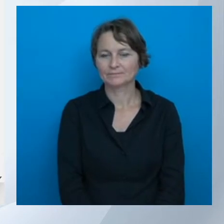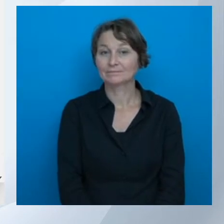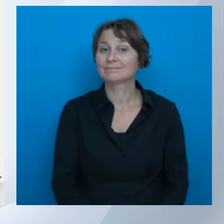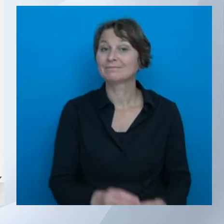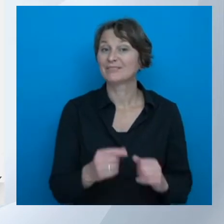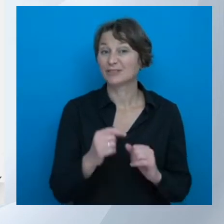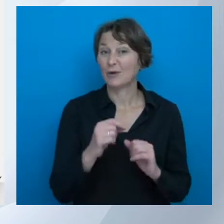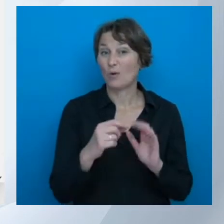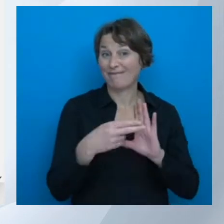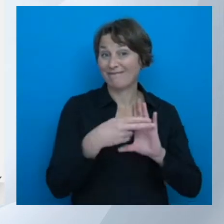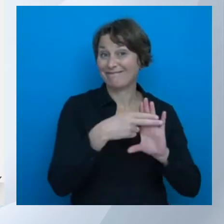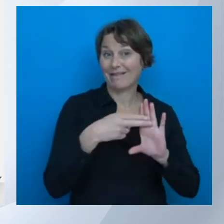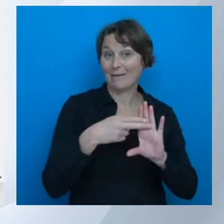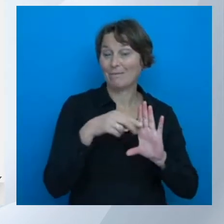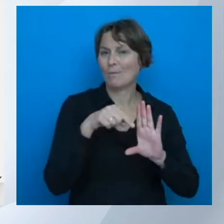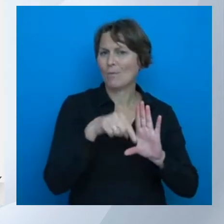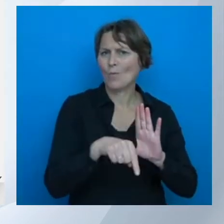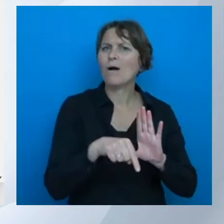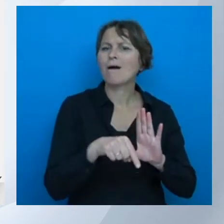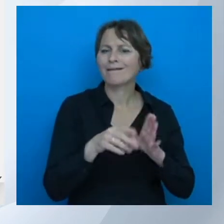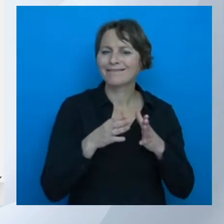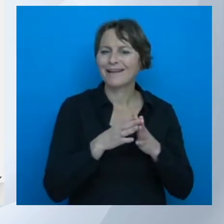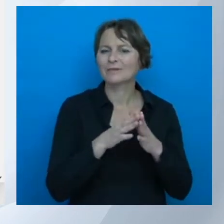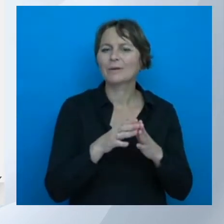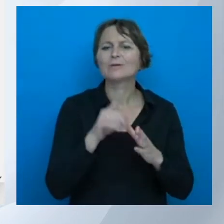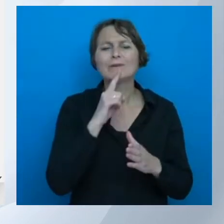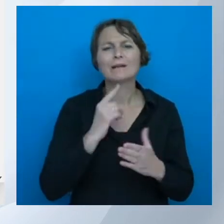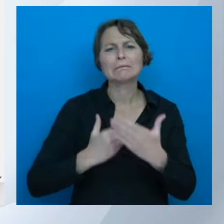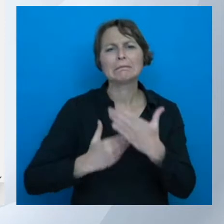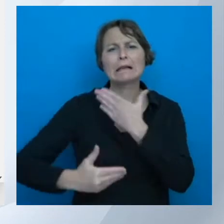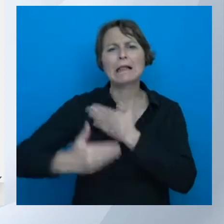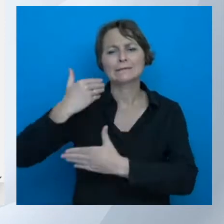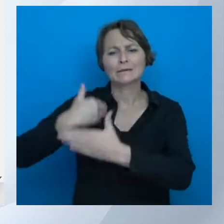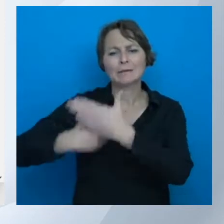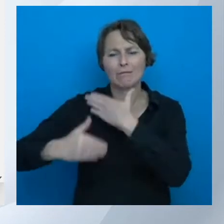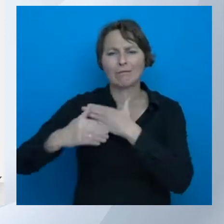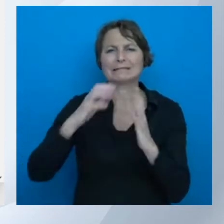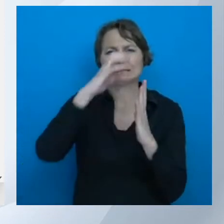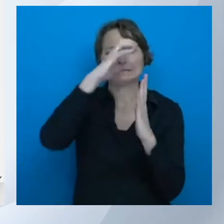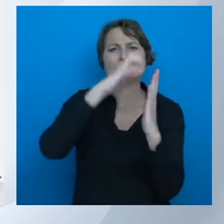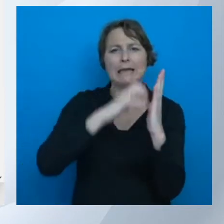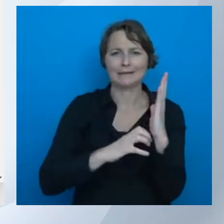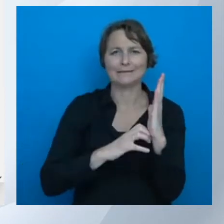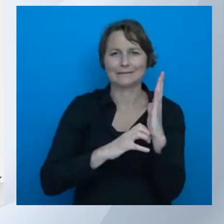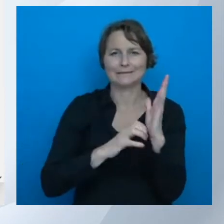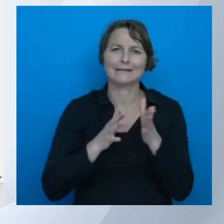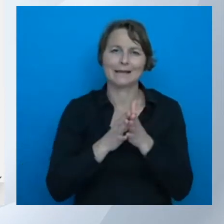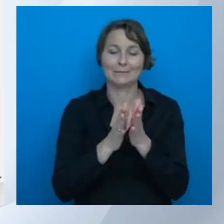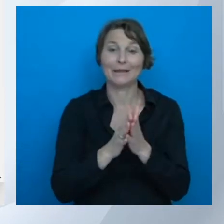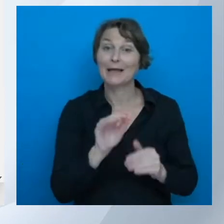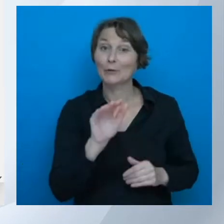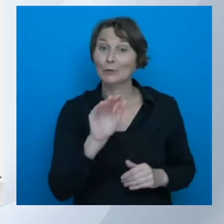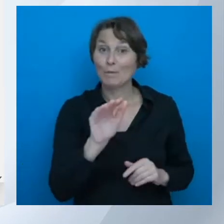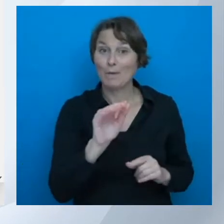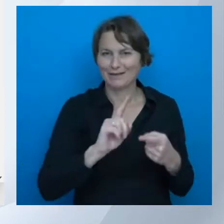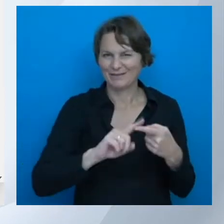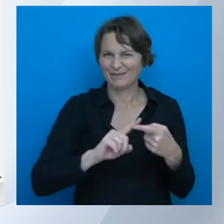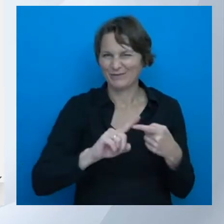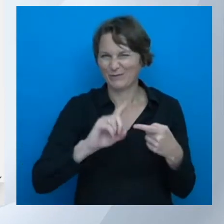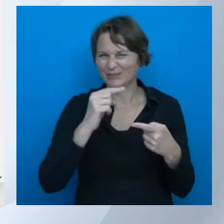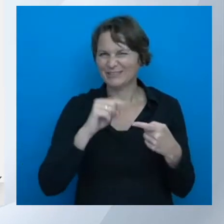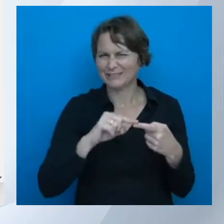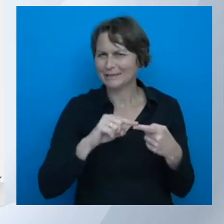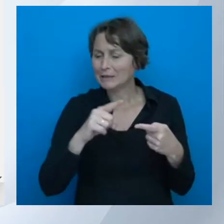you through first is called the classical text explainer. This is, as a reminder, I'm just going through on this again. This is